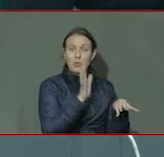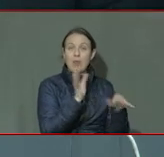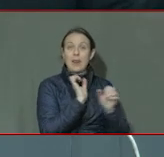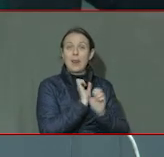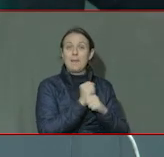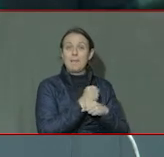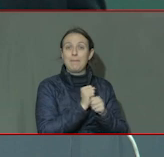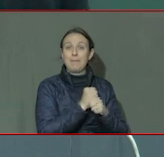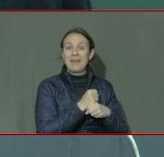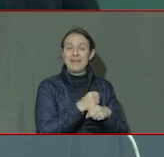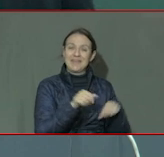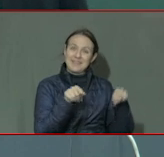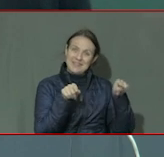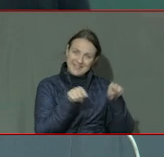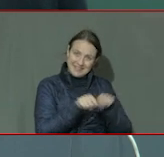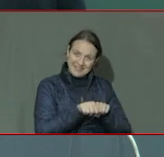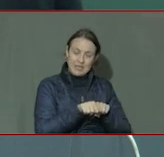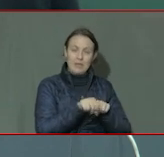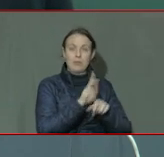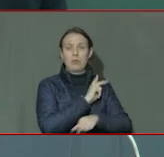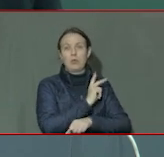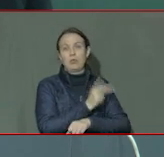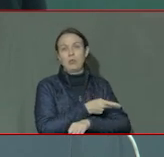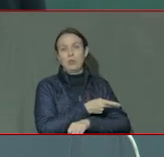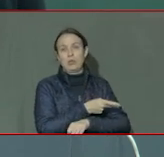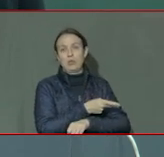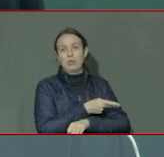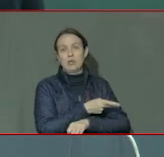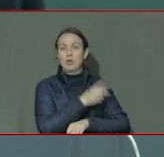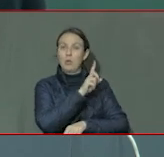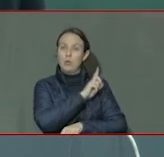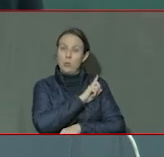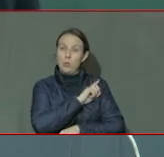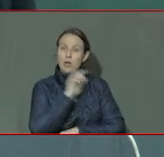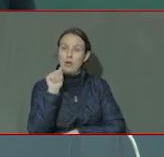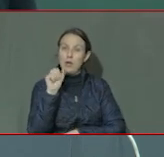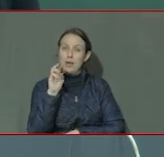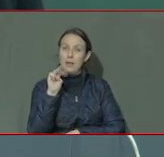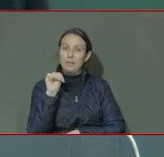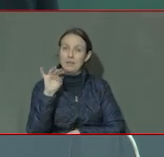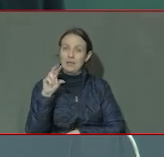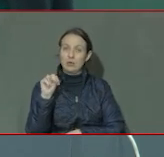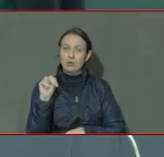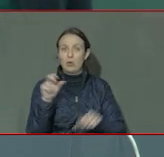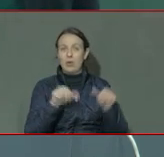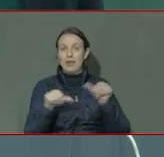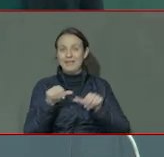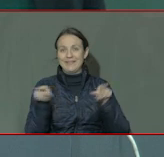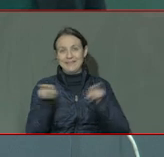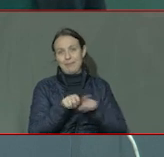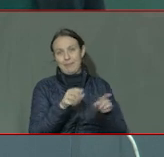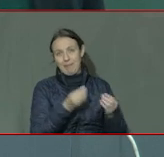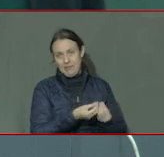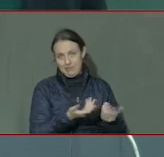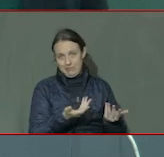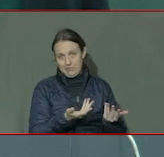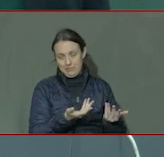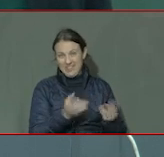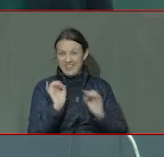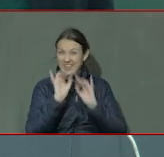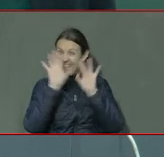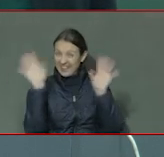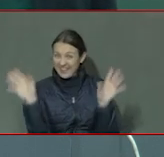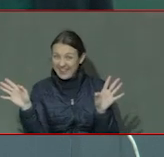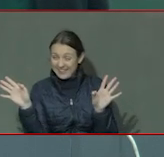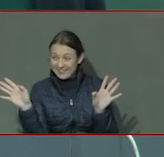of the same protein because the amino acids are the same. Is it clear, ladies